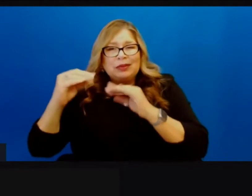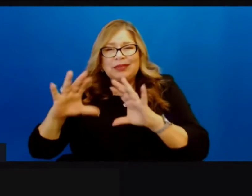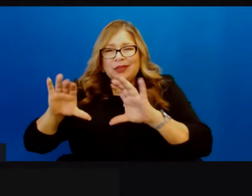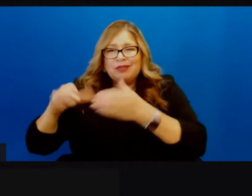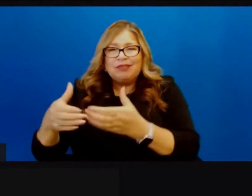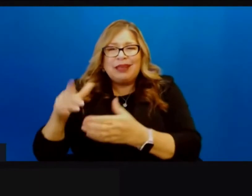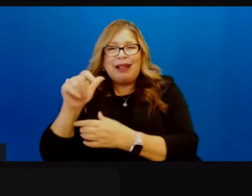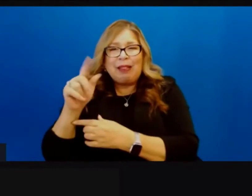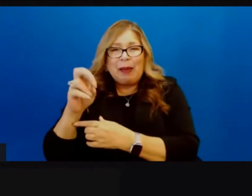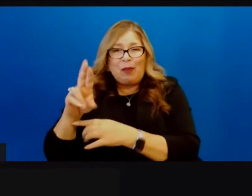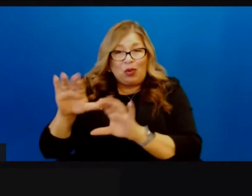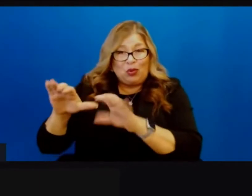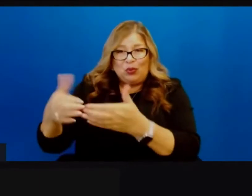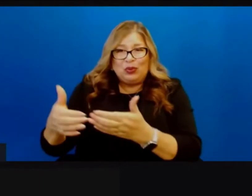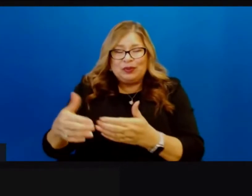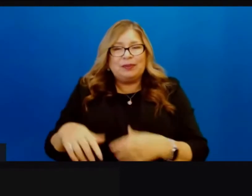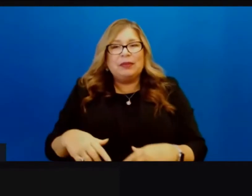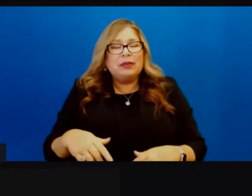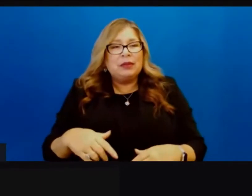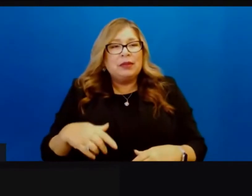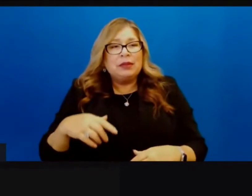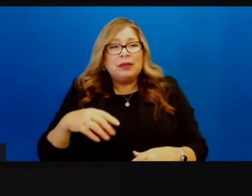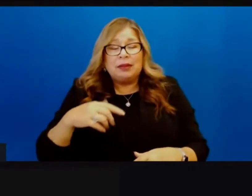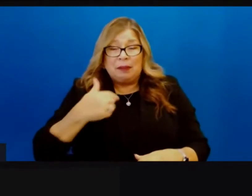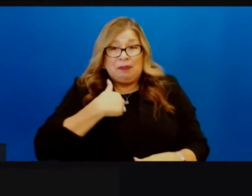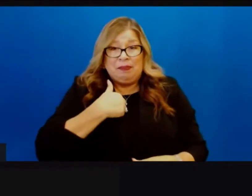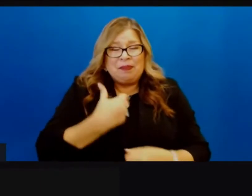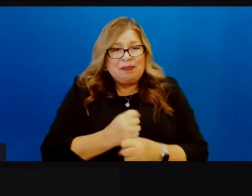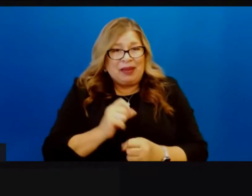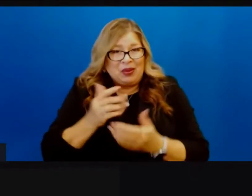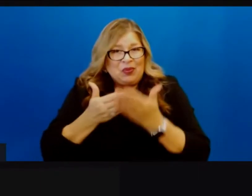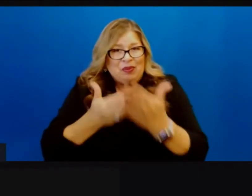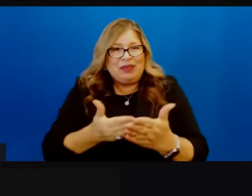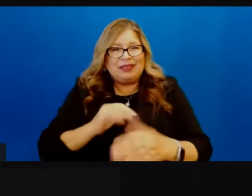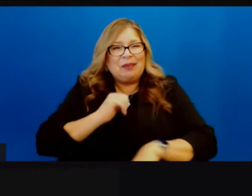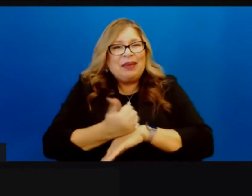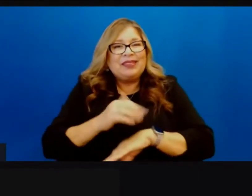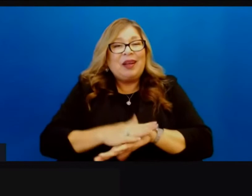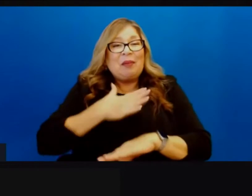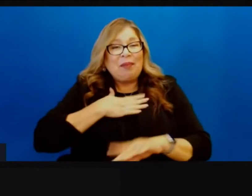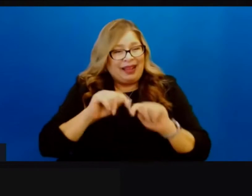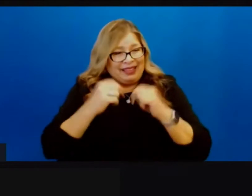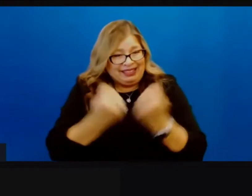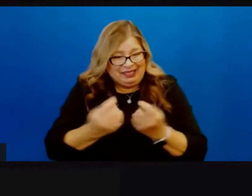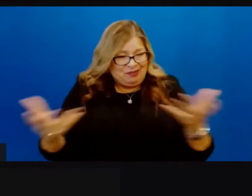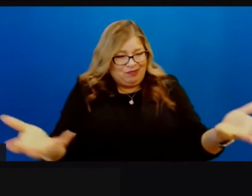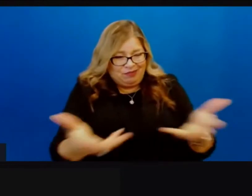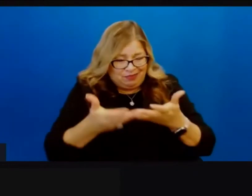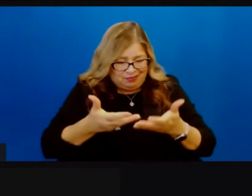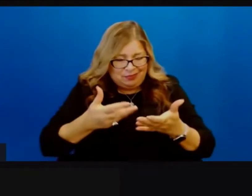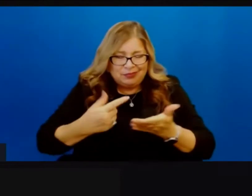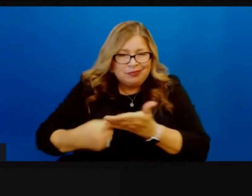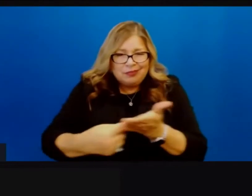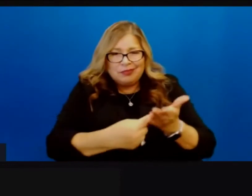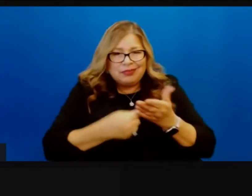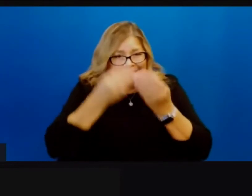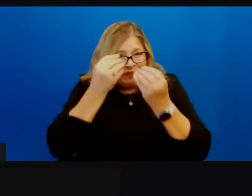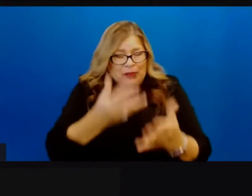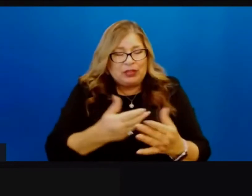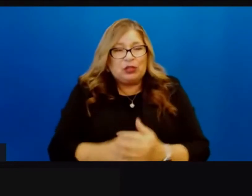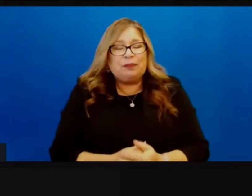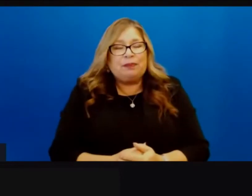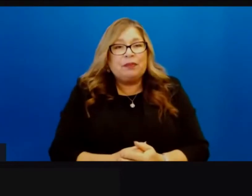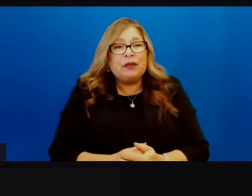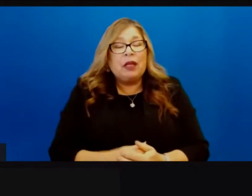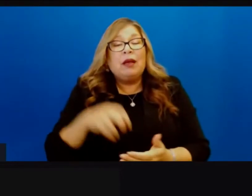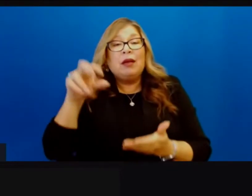I am making recommendations with my team based on the data and information. And the 2 weeks is important